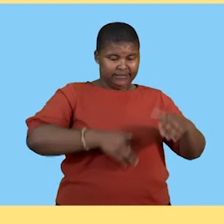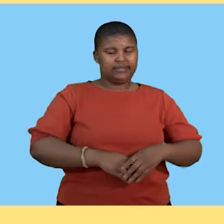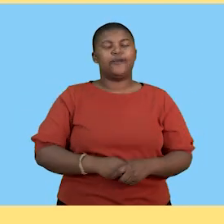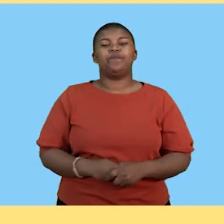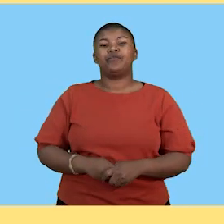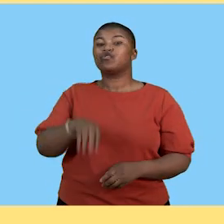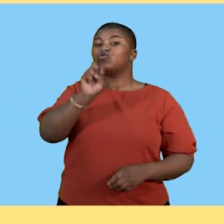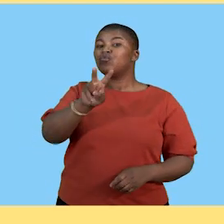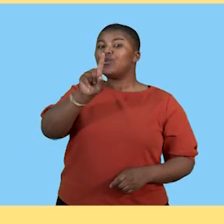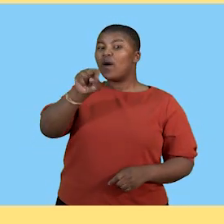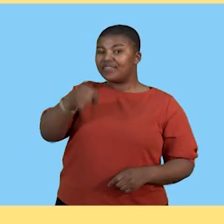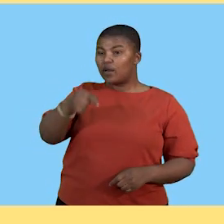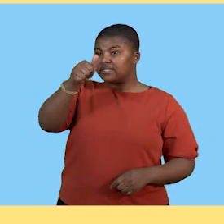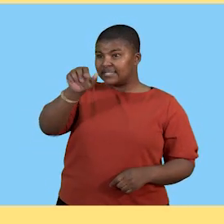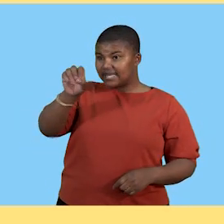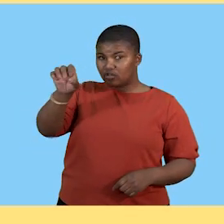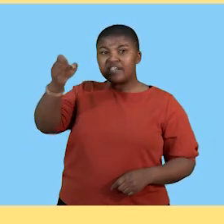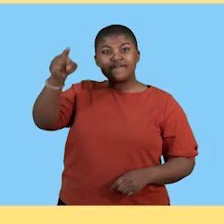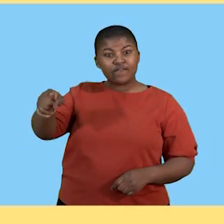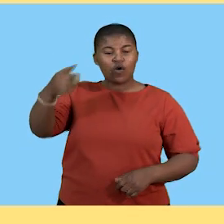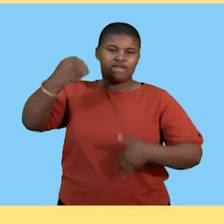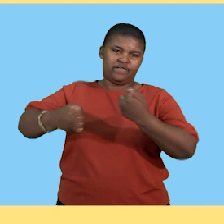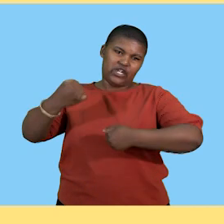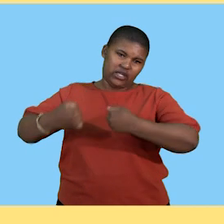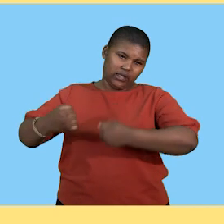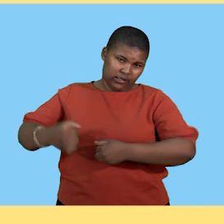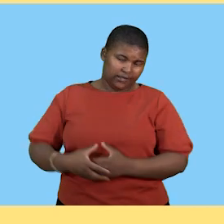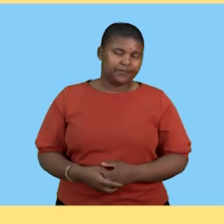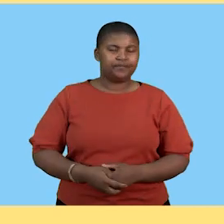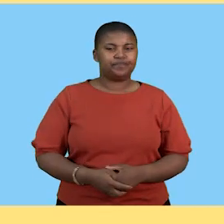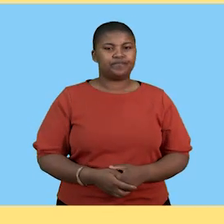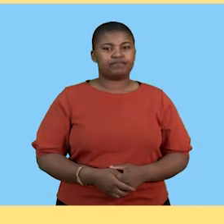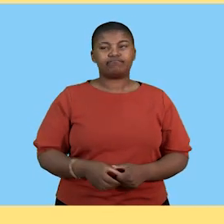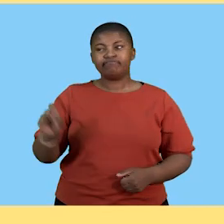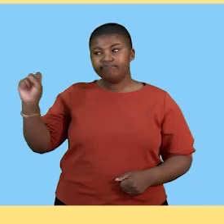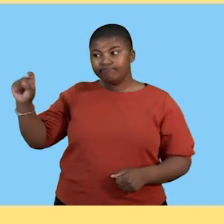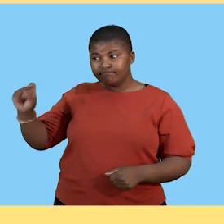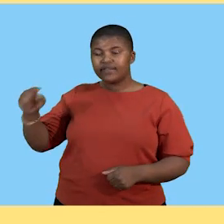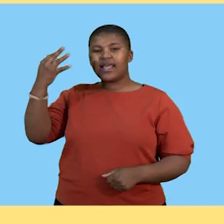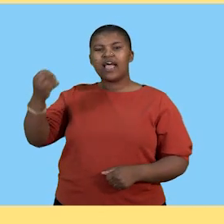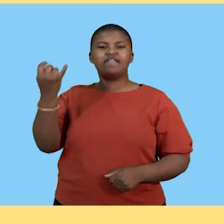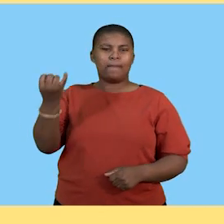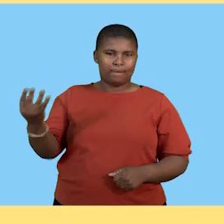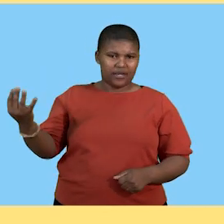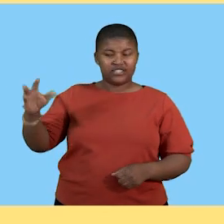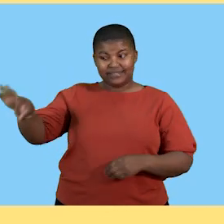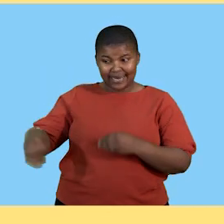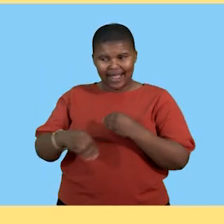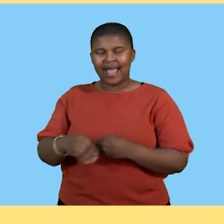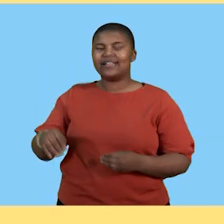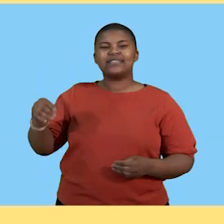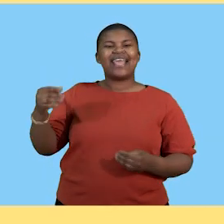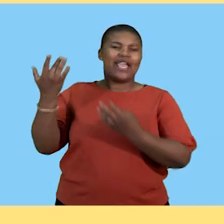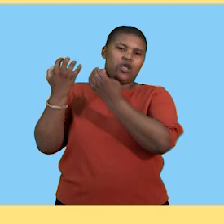land and buildings, plus the 21,600. That will be for your vehicles. And then